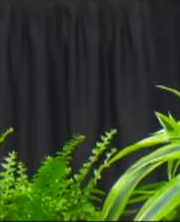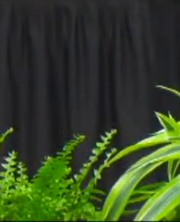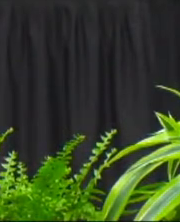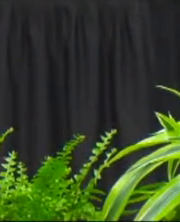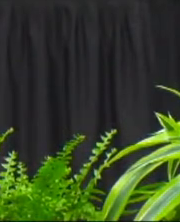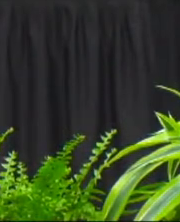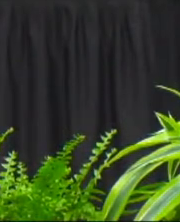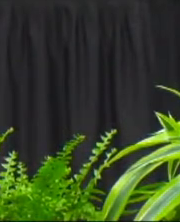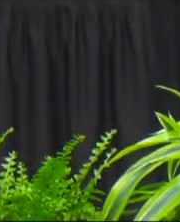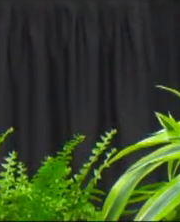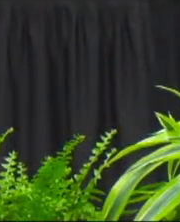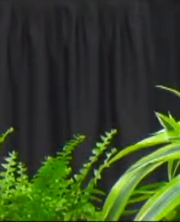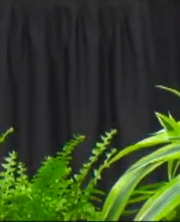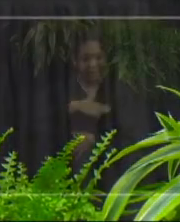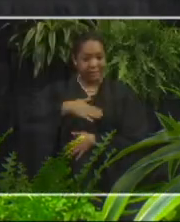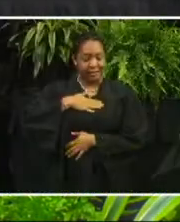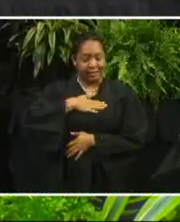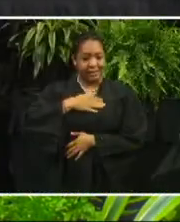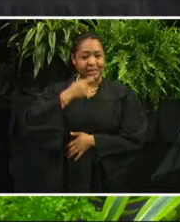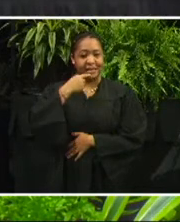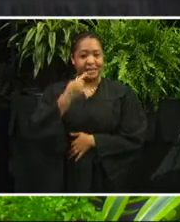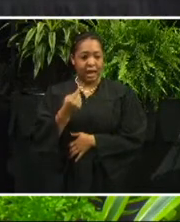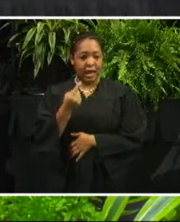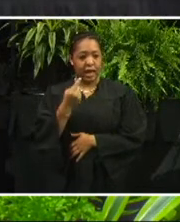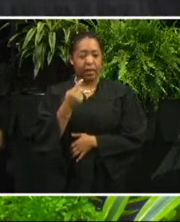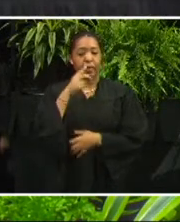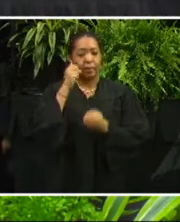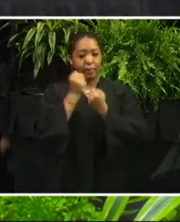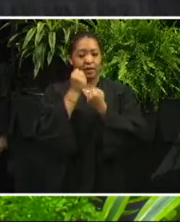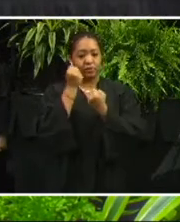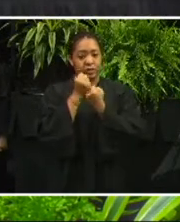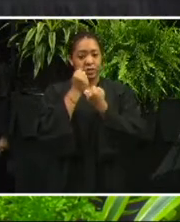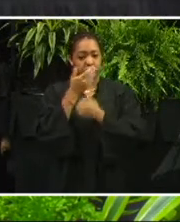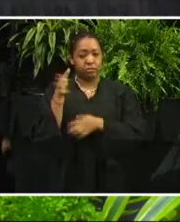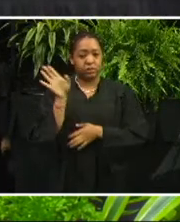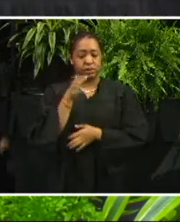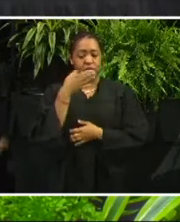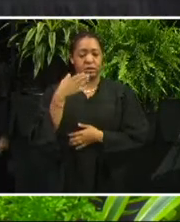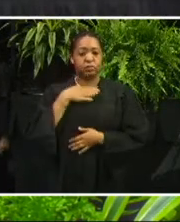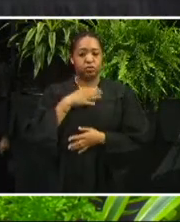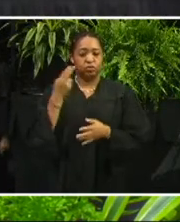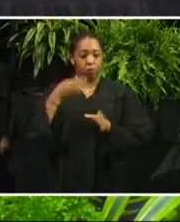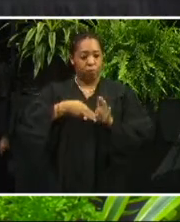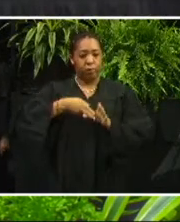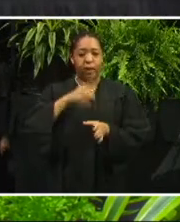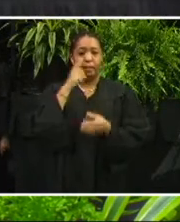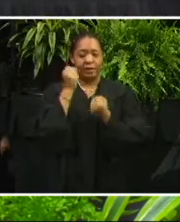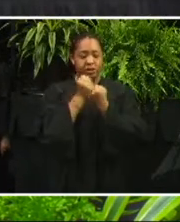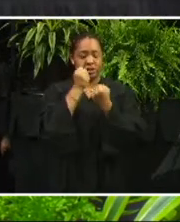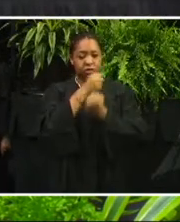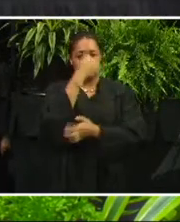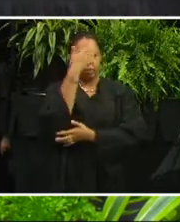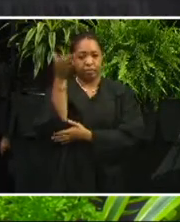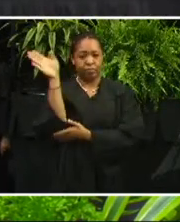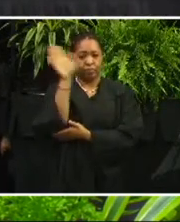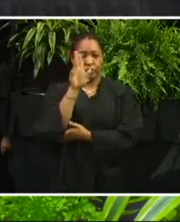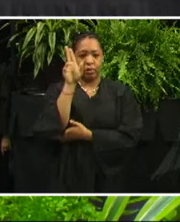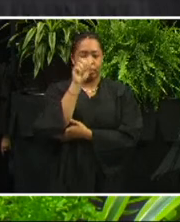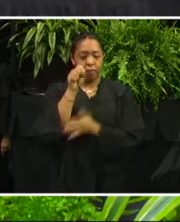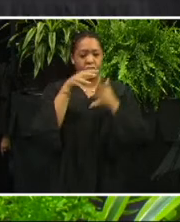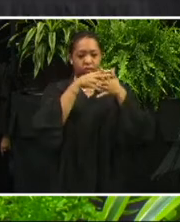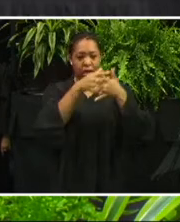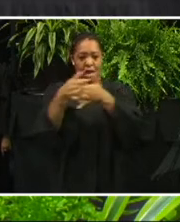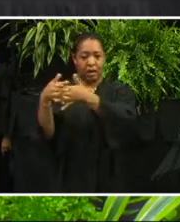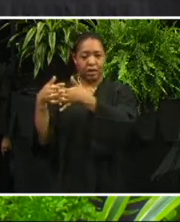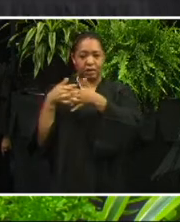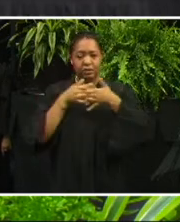Everyone, please join me in reciting the Pledge of Allegiance. I pledge allegiance to the flag of the United States of